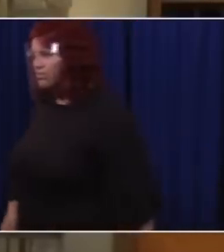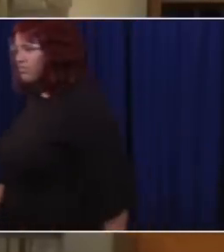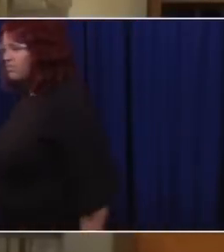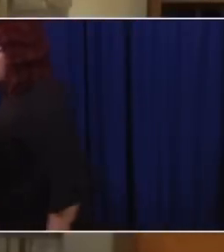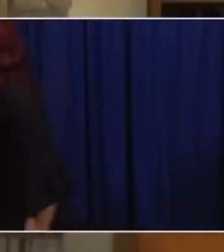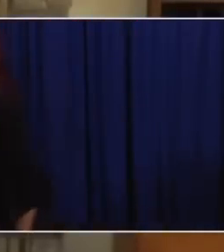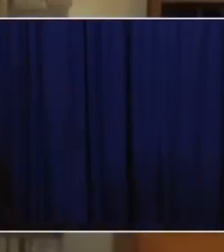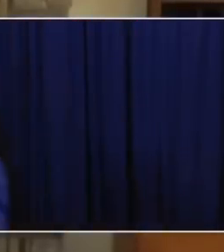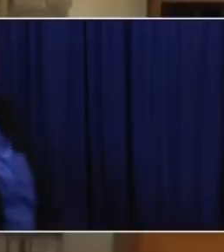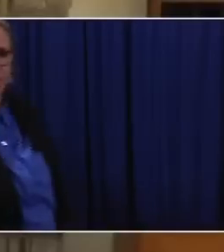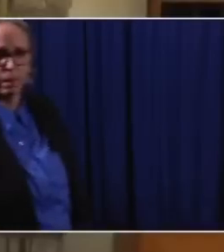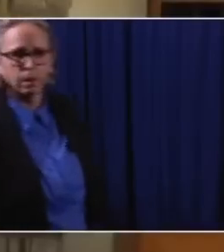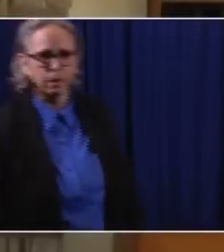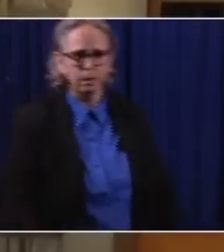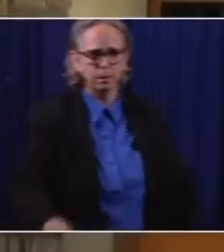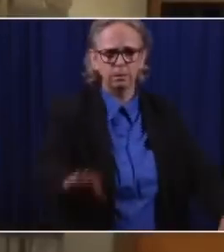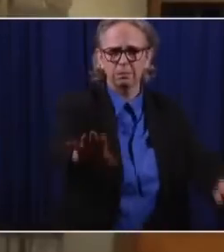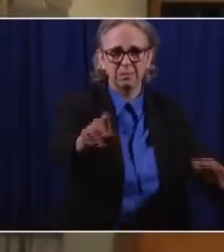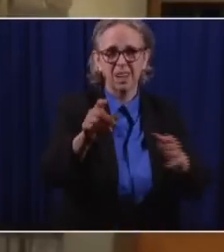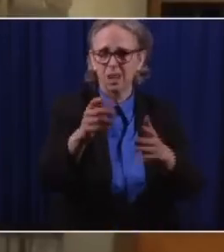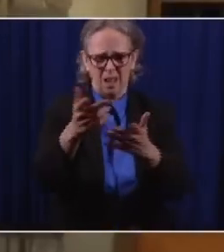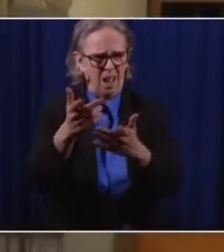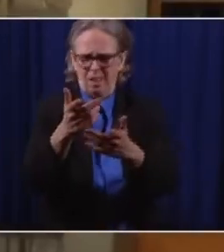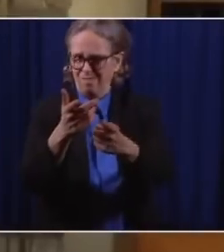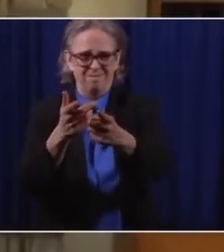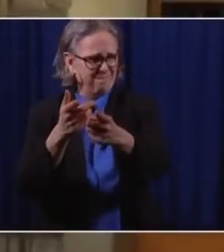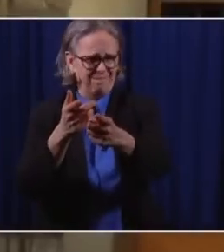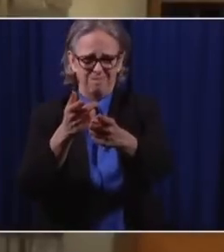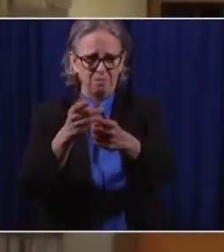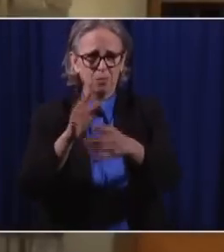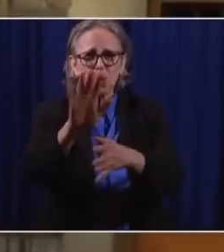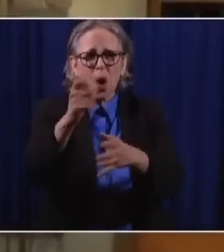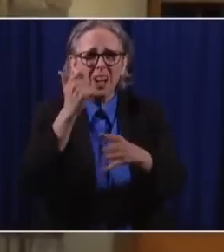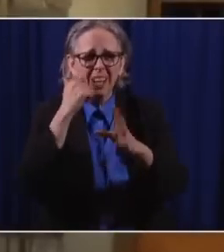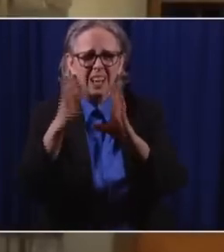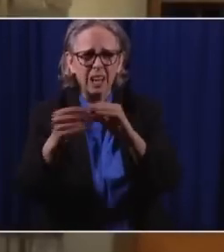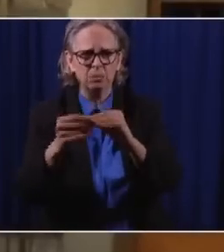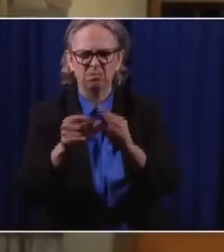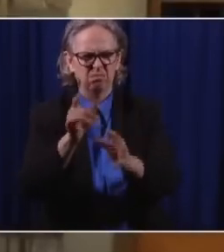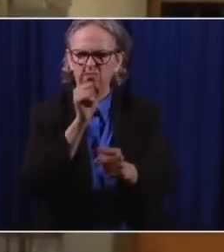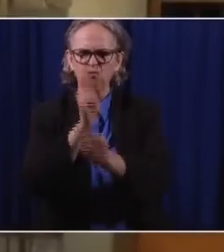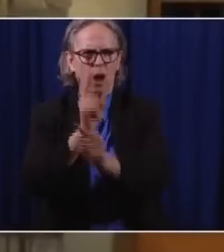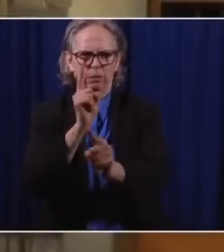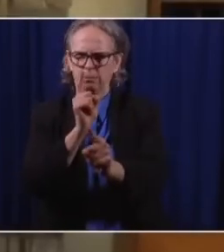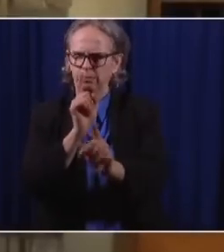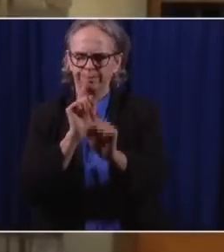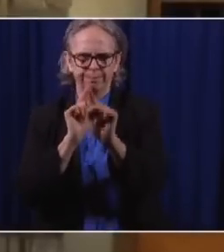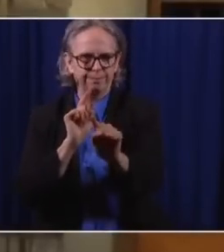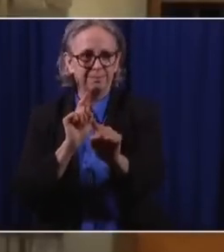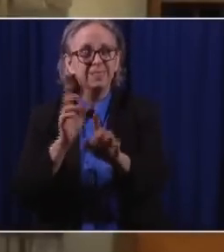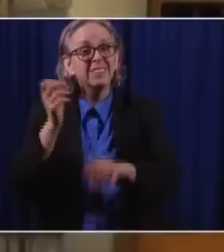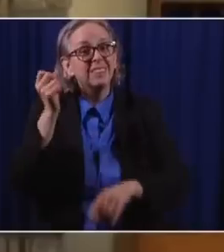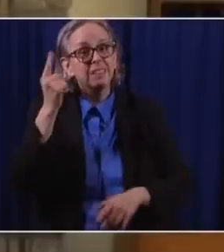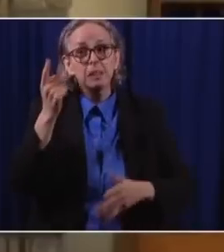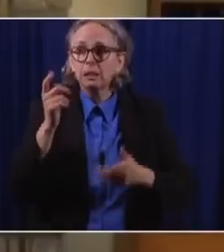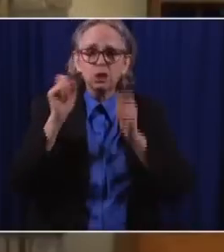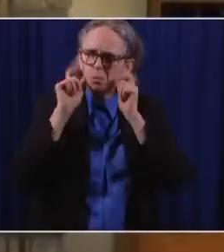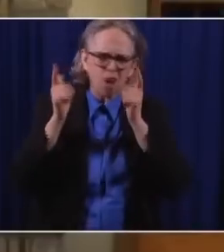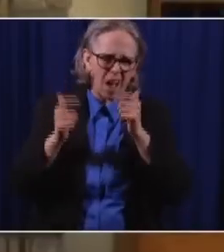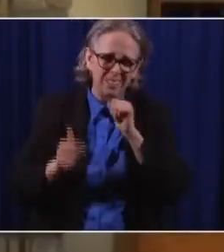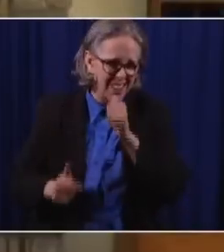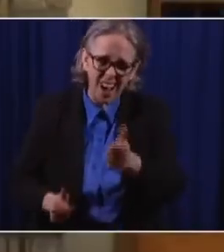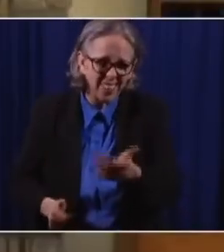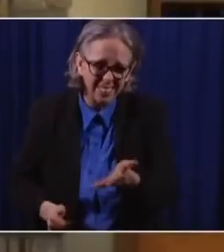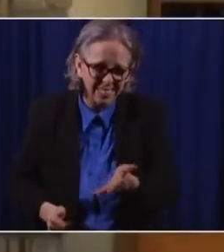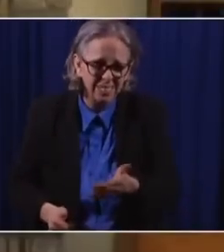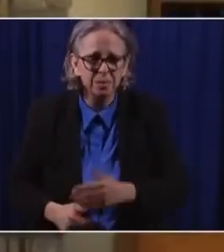First, your observation is absolutely correct. Should not be a surprise when we